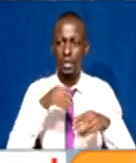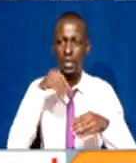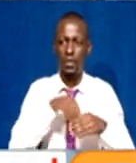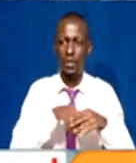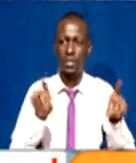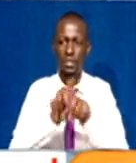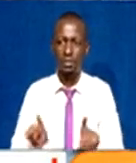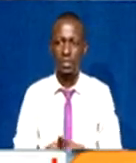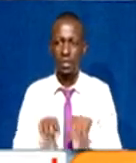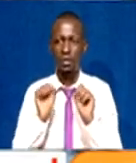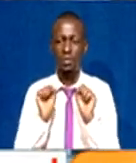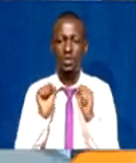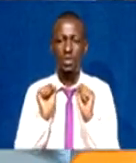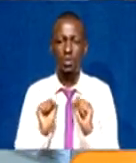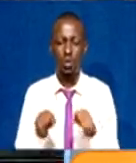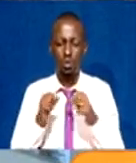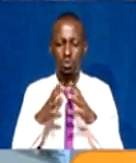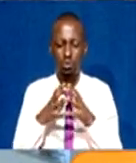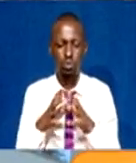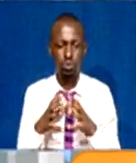same so that they can grow